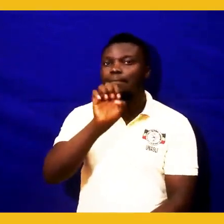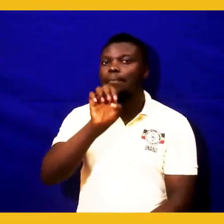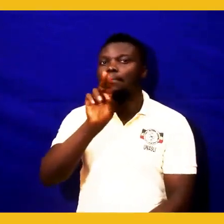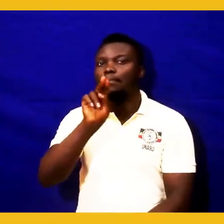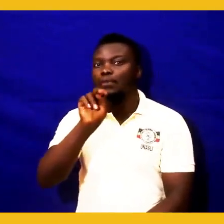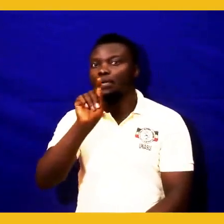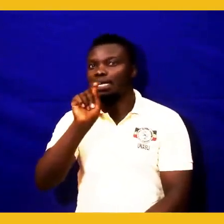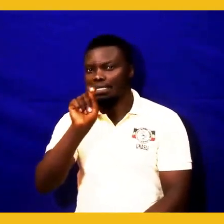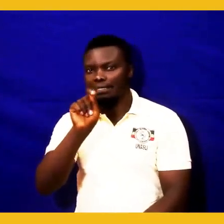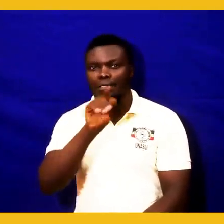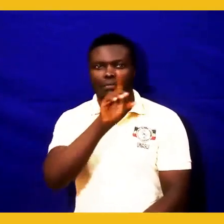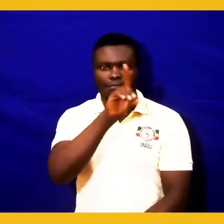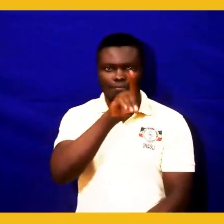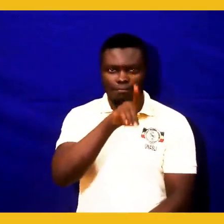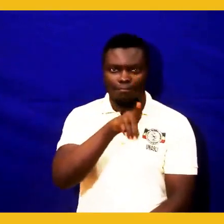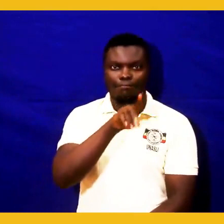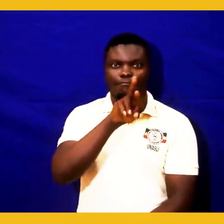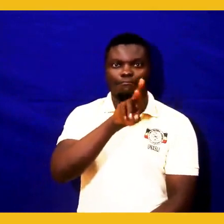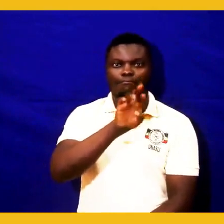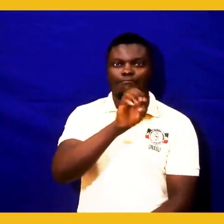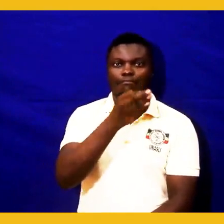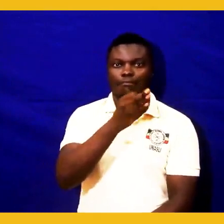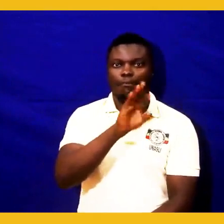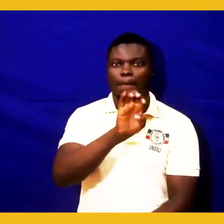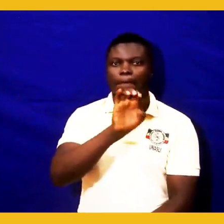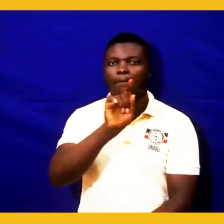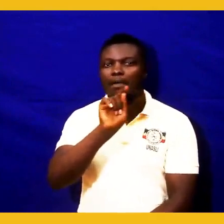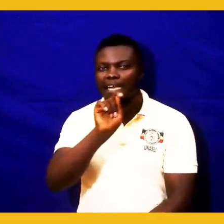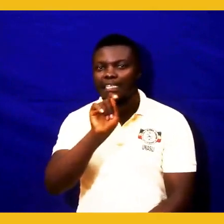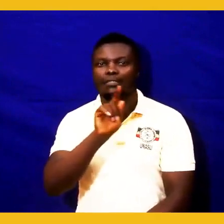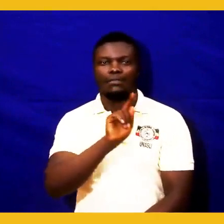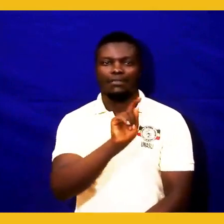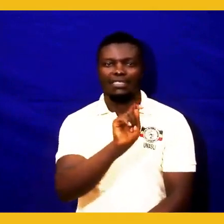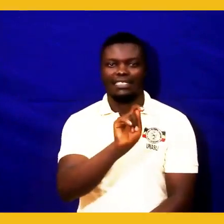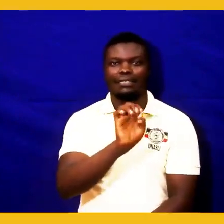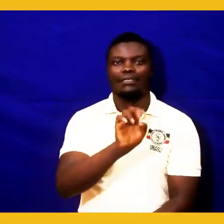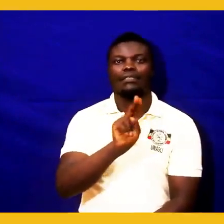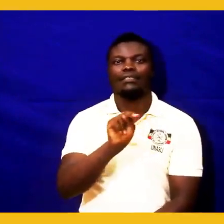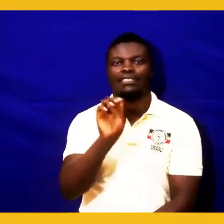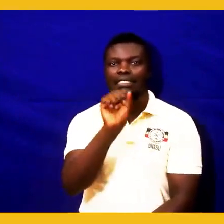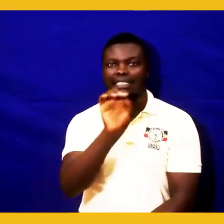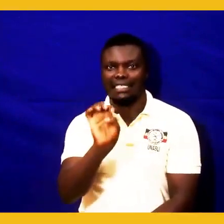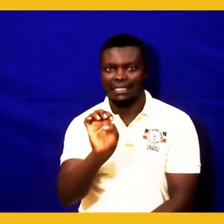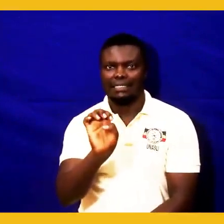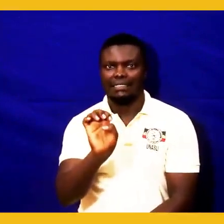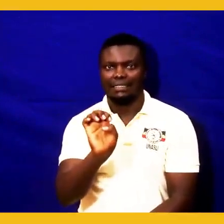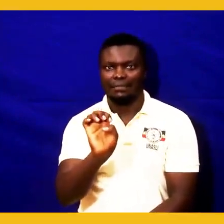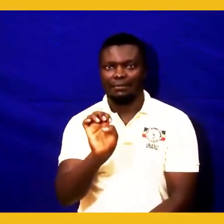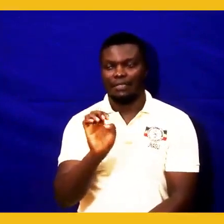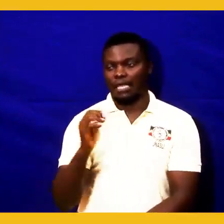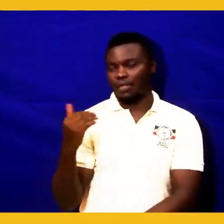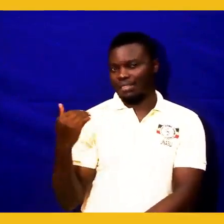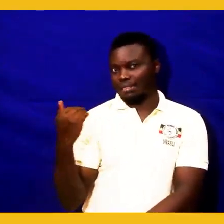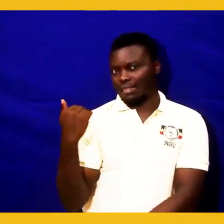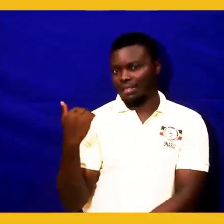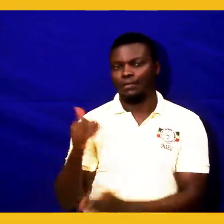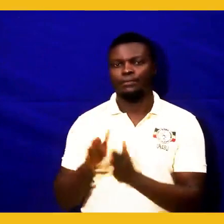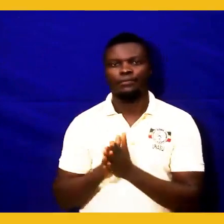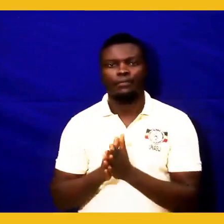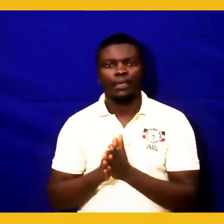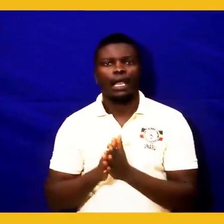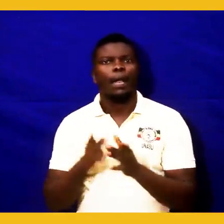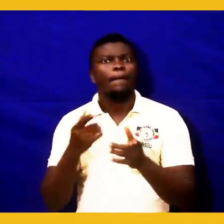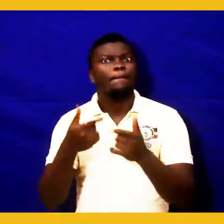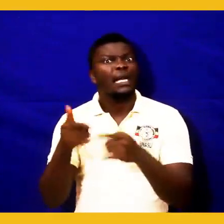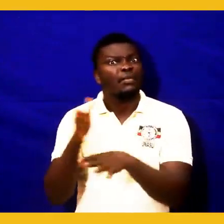start, let me remind you about the situation in Uganda today.